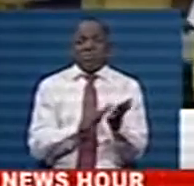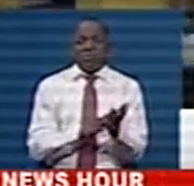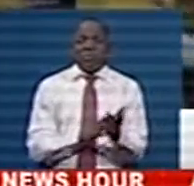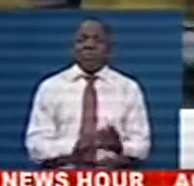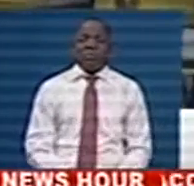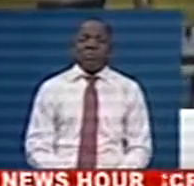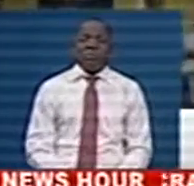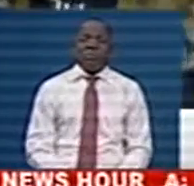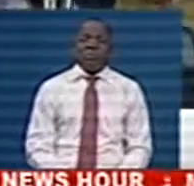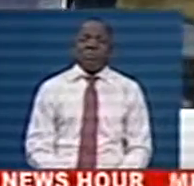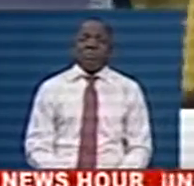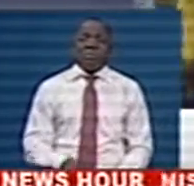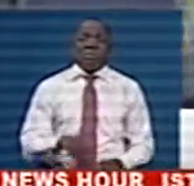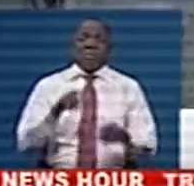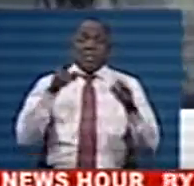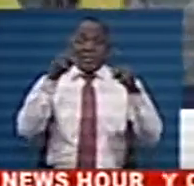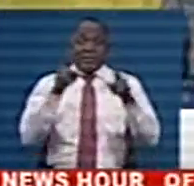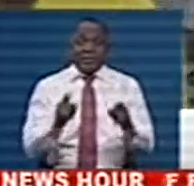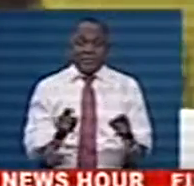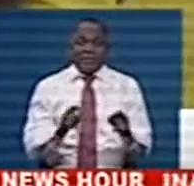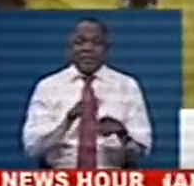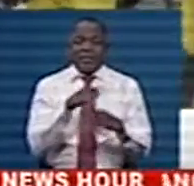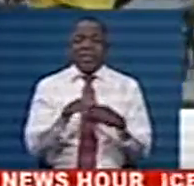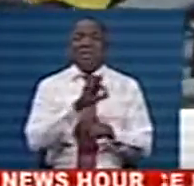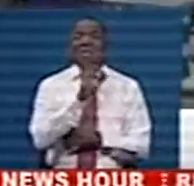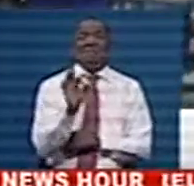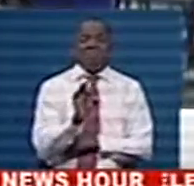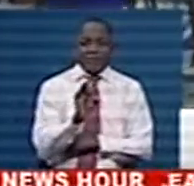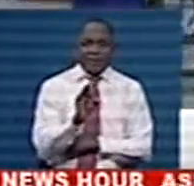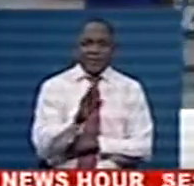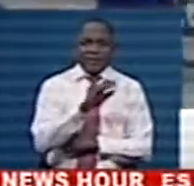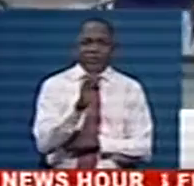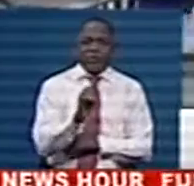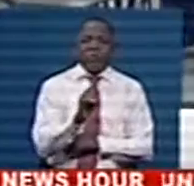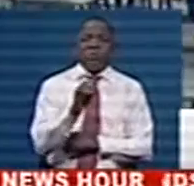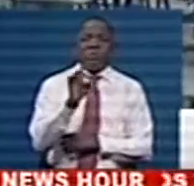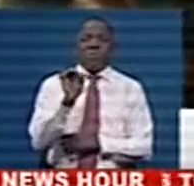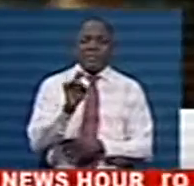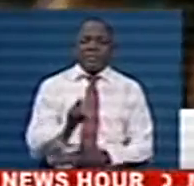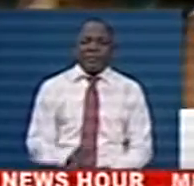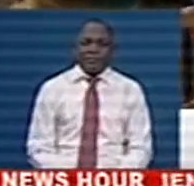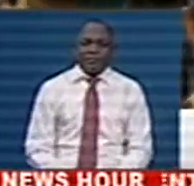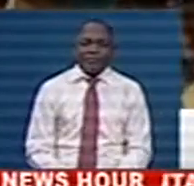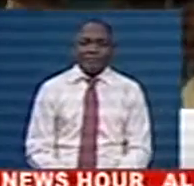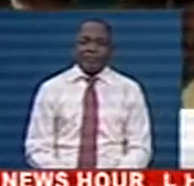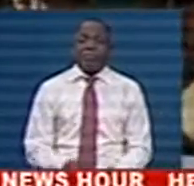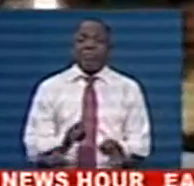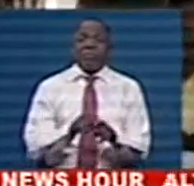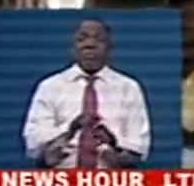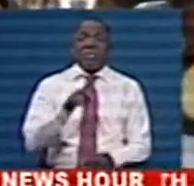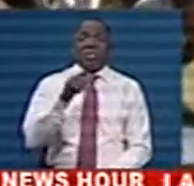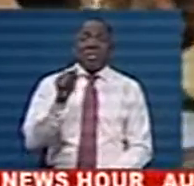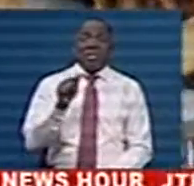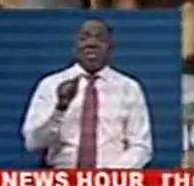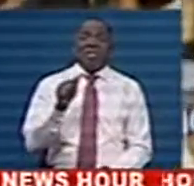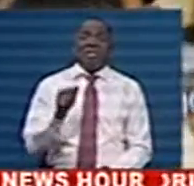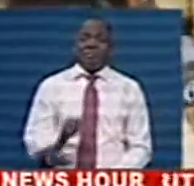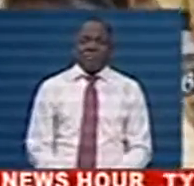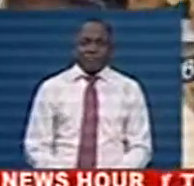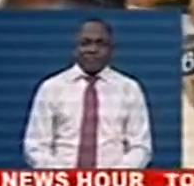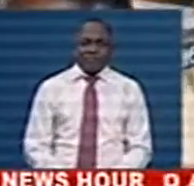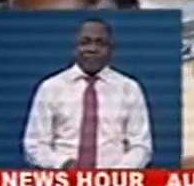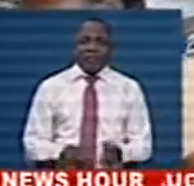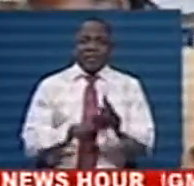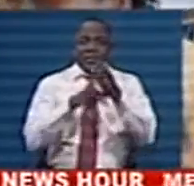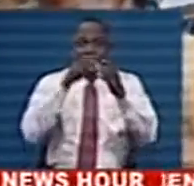school education. The examinations will end on Friday, June 8th. Also at Lada Dekotopong,